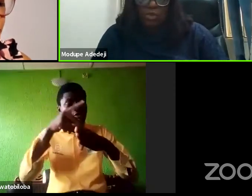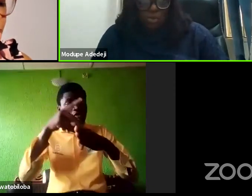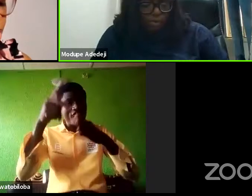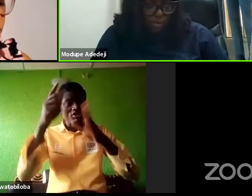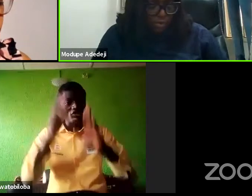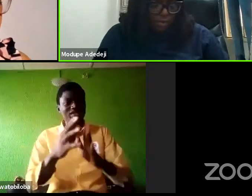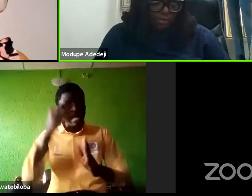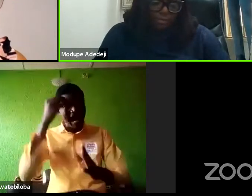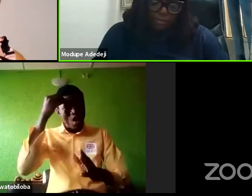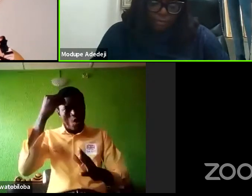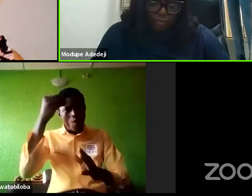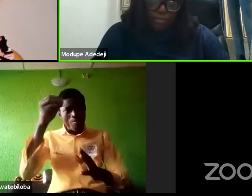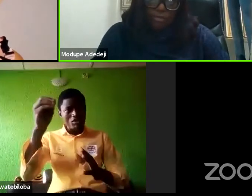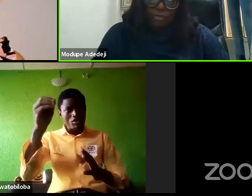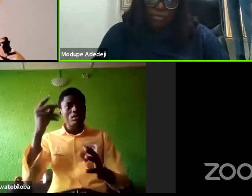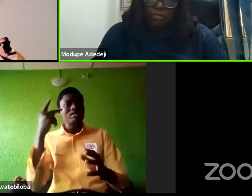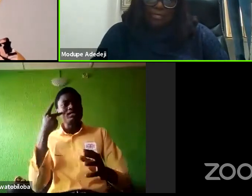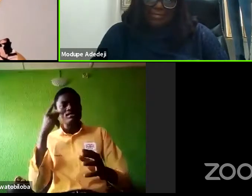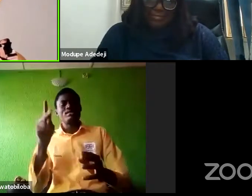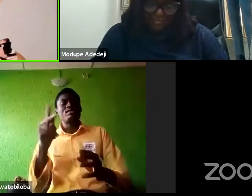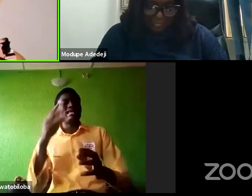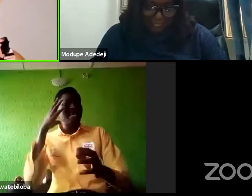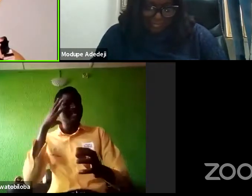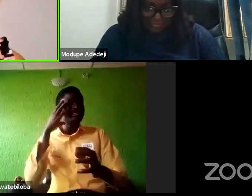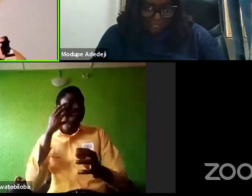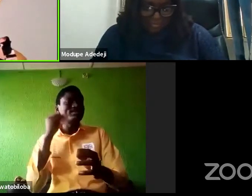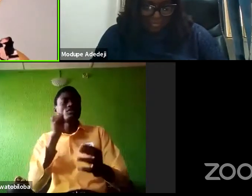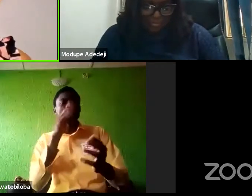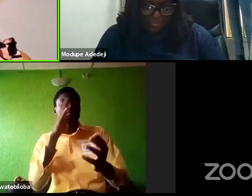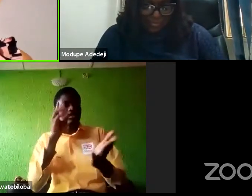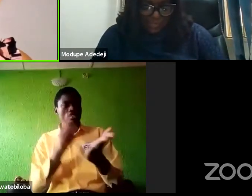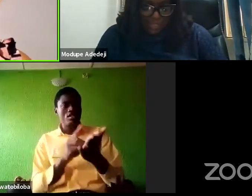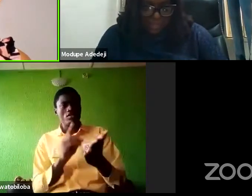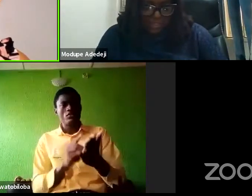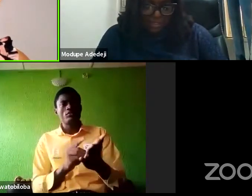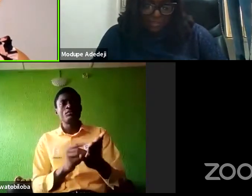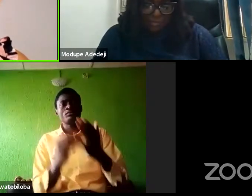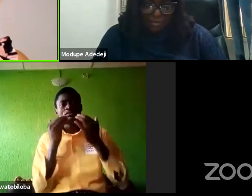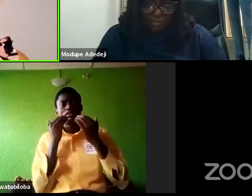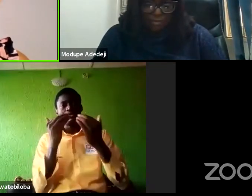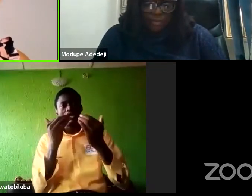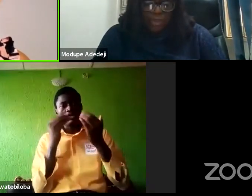advised on what to do. Thank you, Dr. Adedeji. So